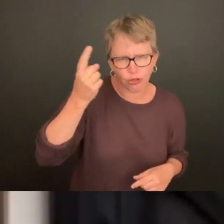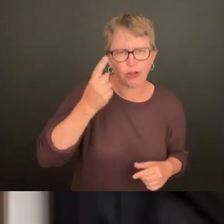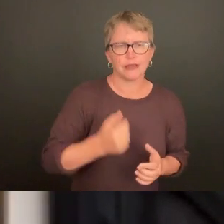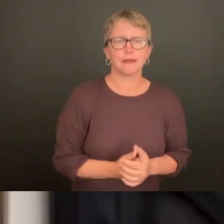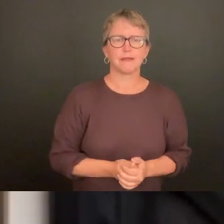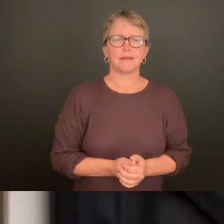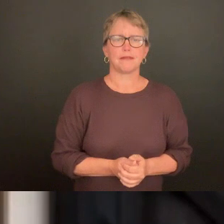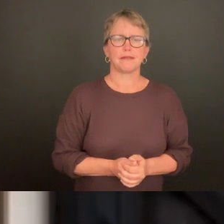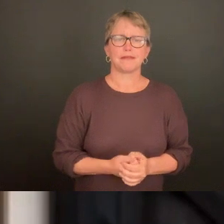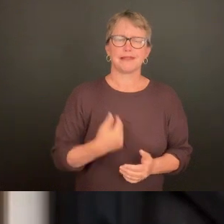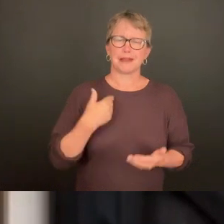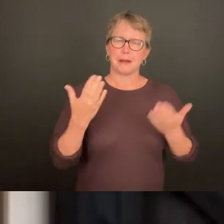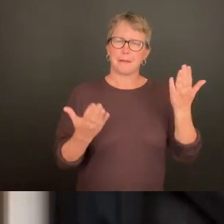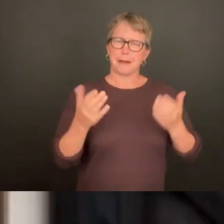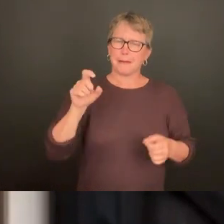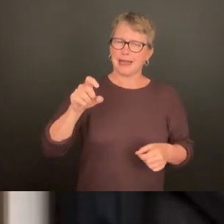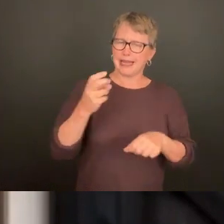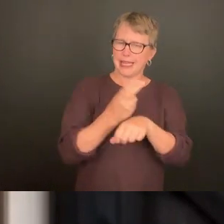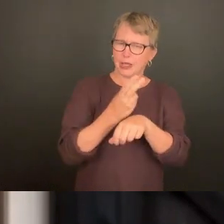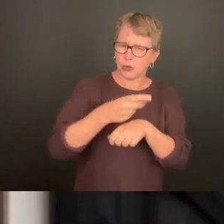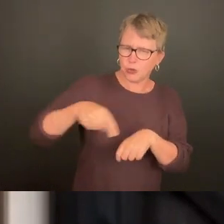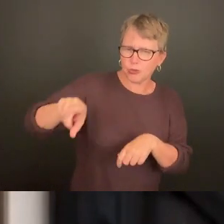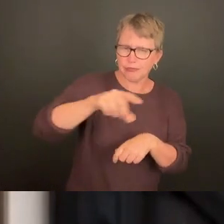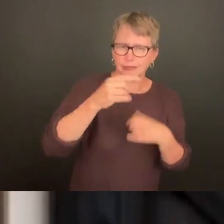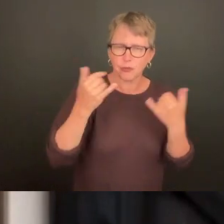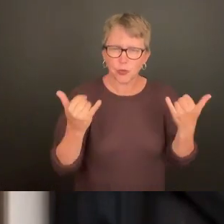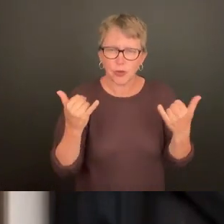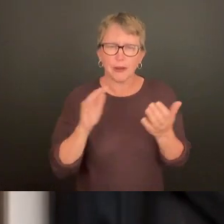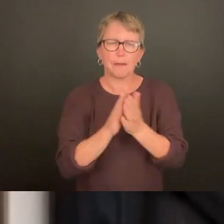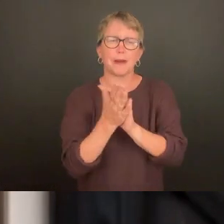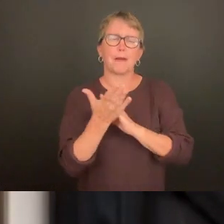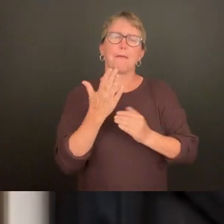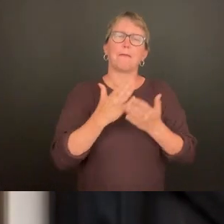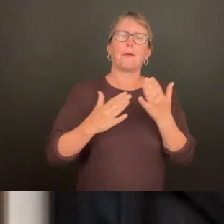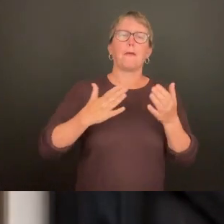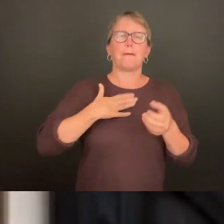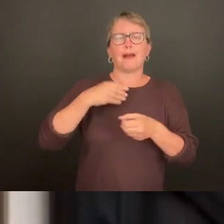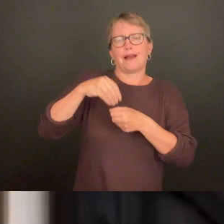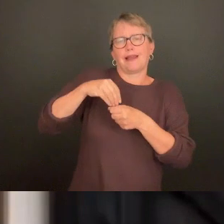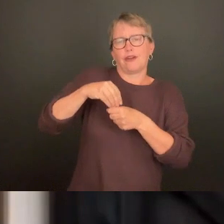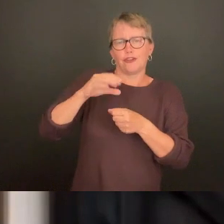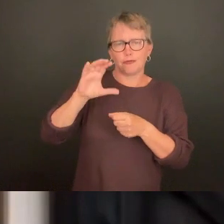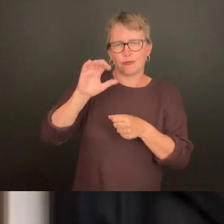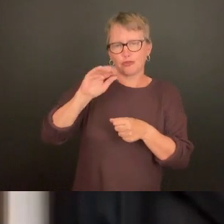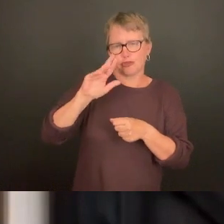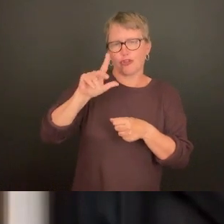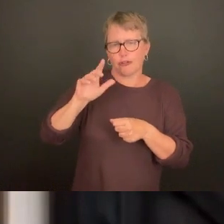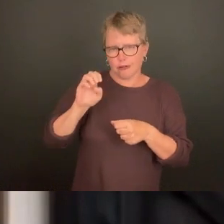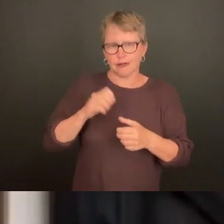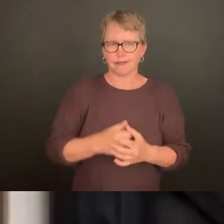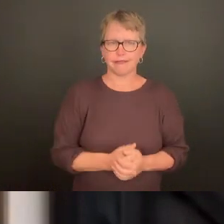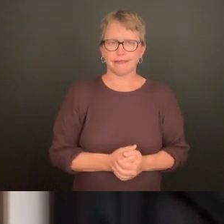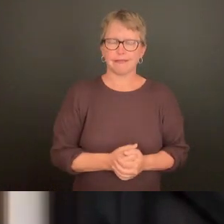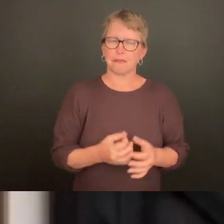were awesome. They talked about how their relationship and how their disability